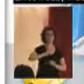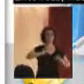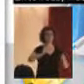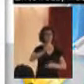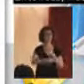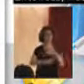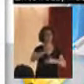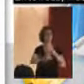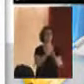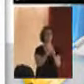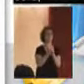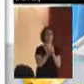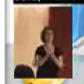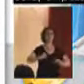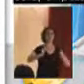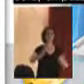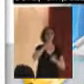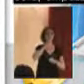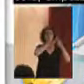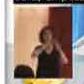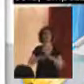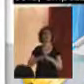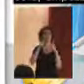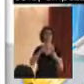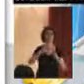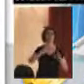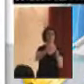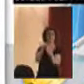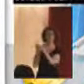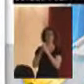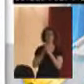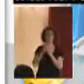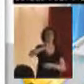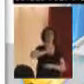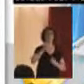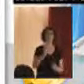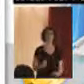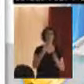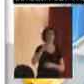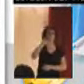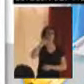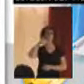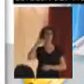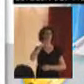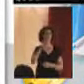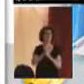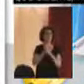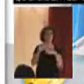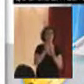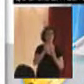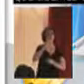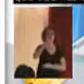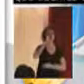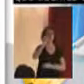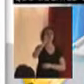limbs, and as a consequence encouraging the transfer of that solution to society with an